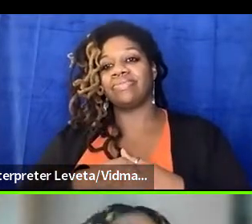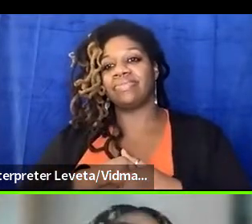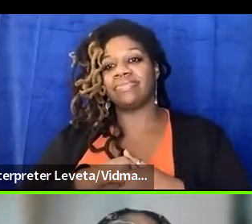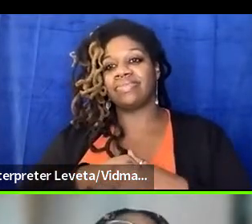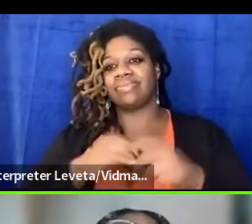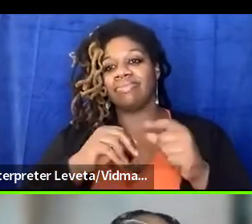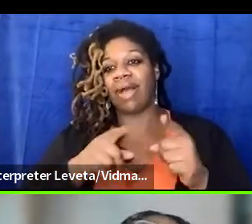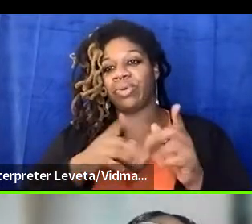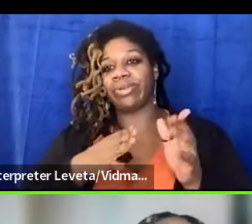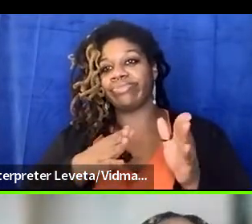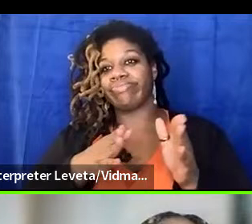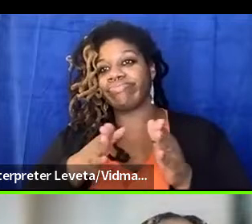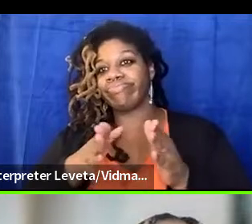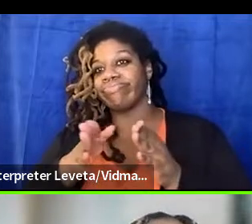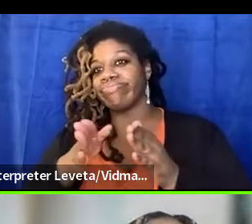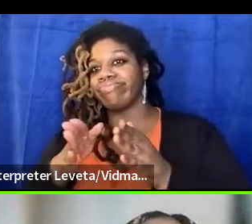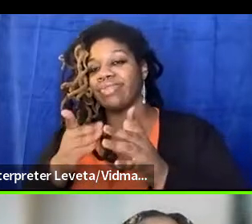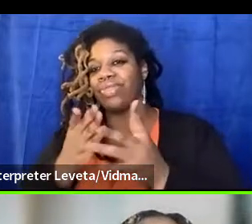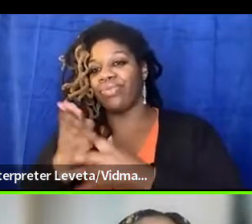is.